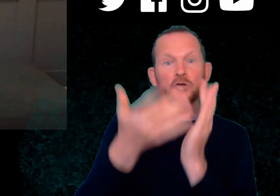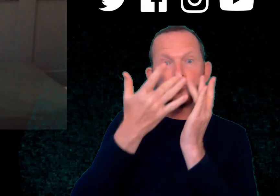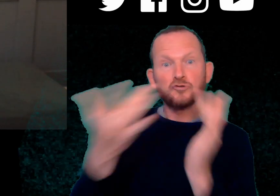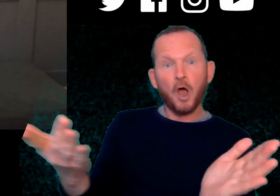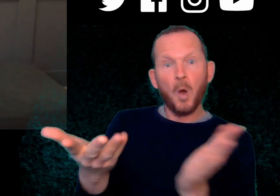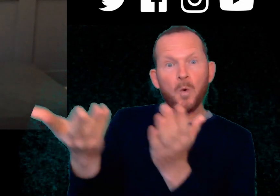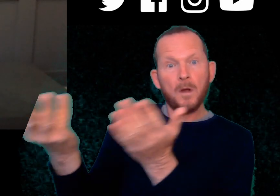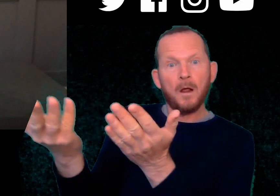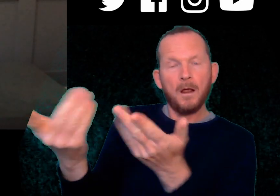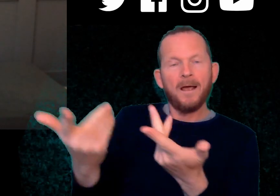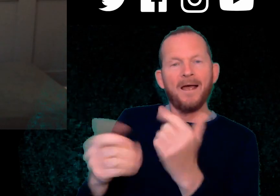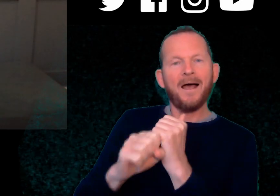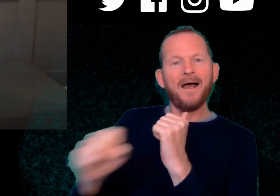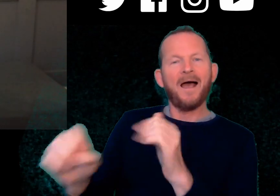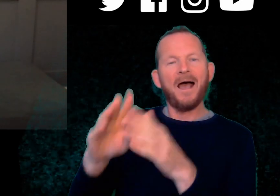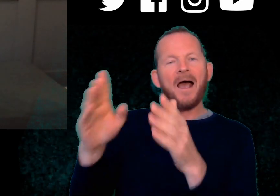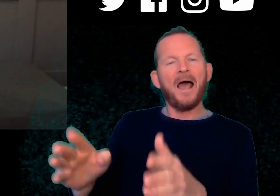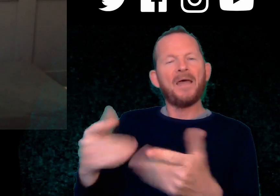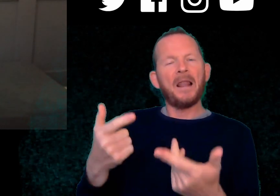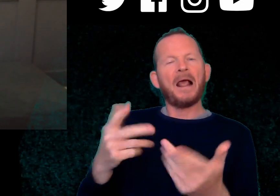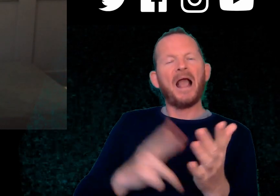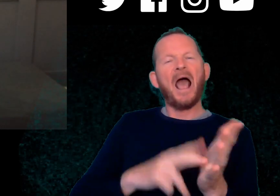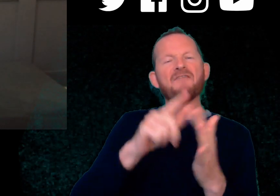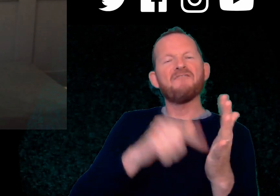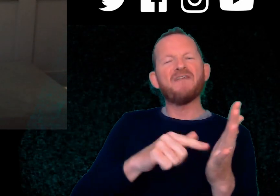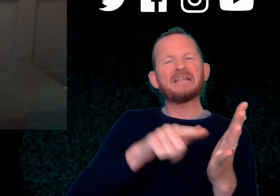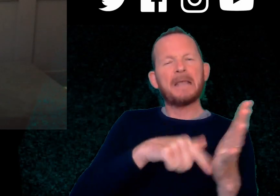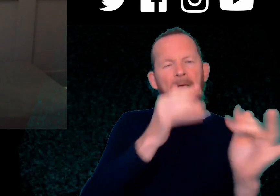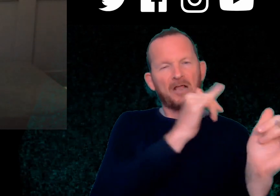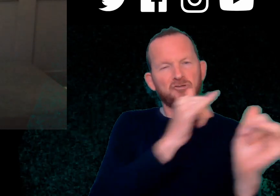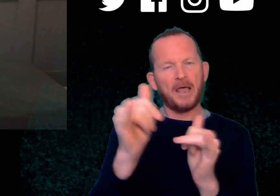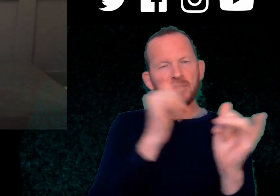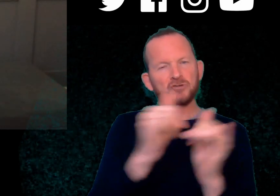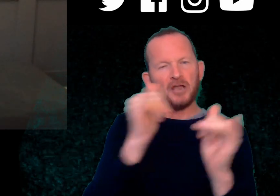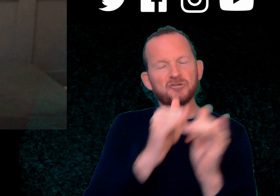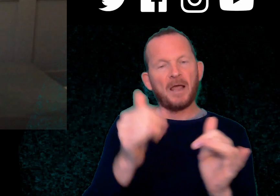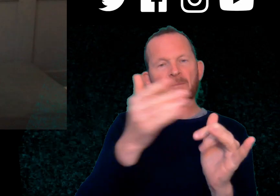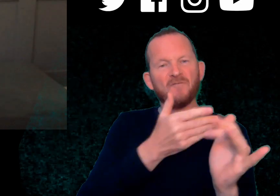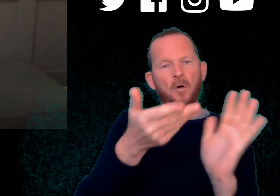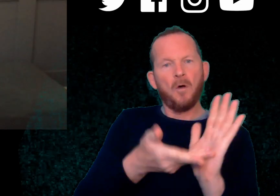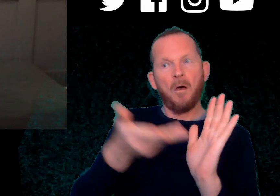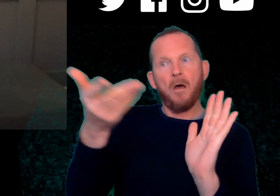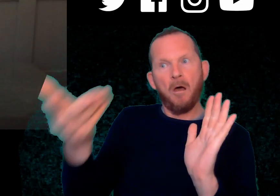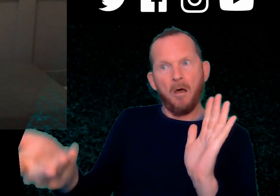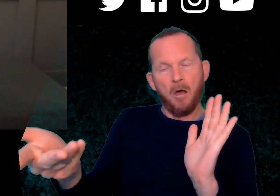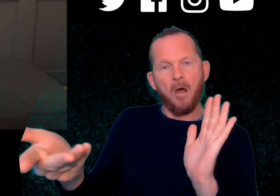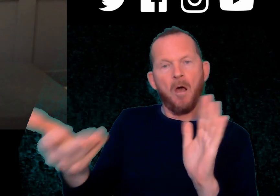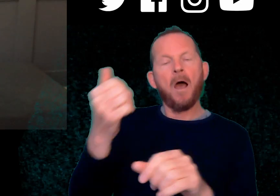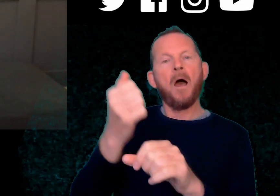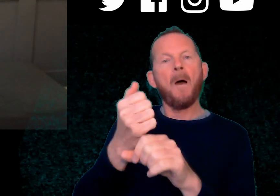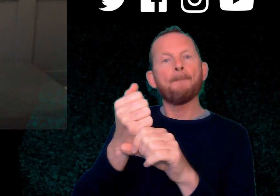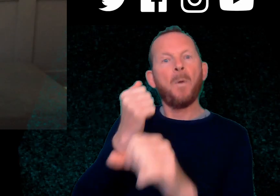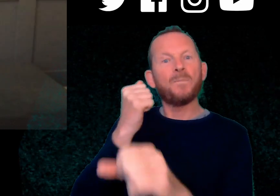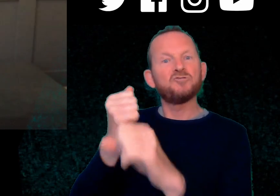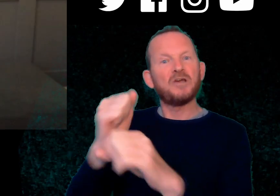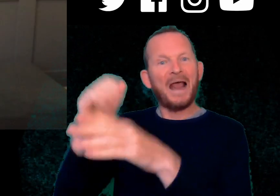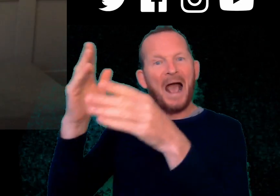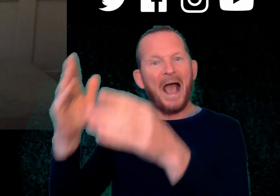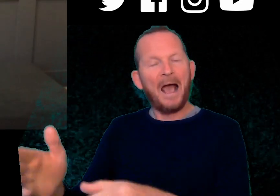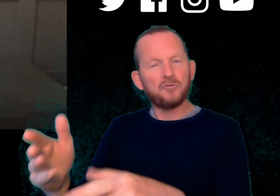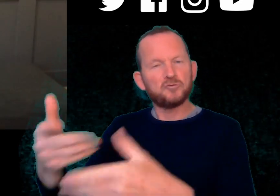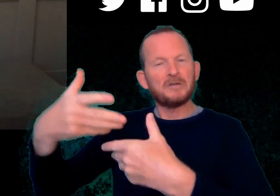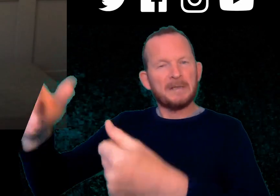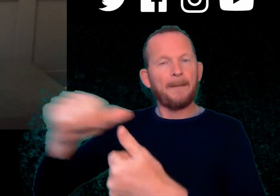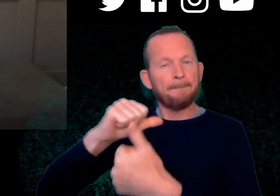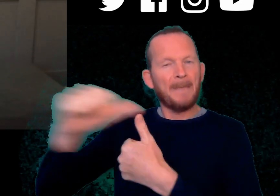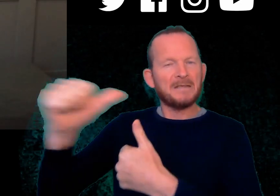houses, and are basically a bit of a vetting service in some ways, so that publishers are only presented with the best of the best when it comes to stories. So how